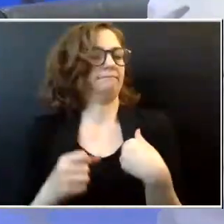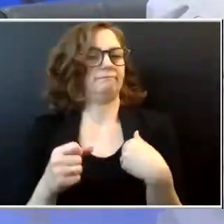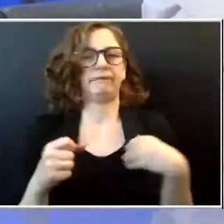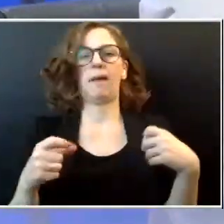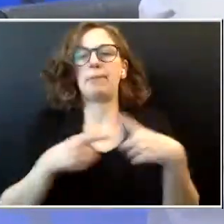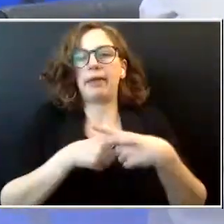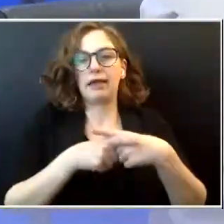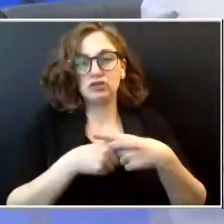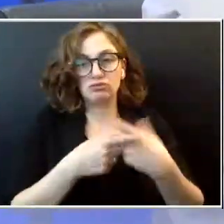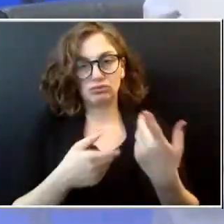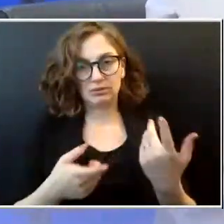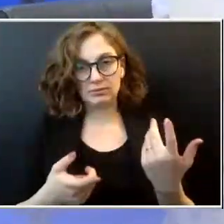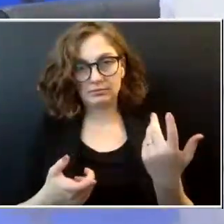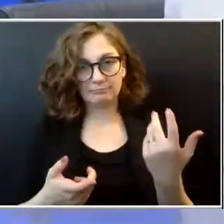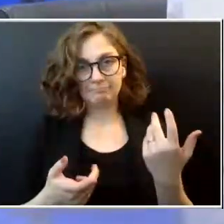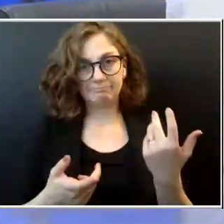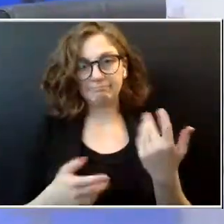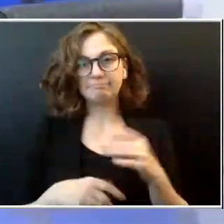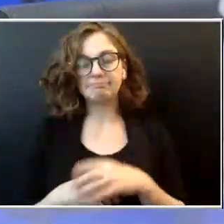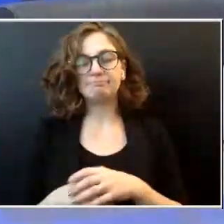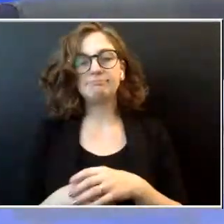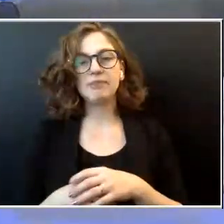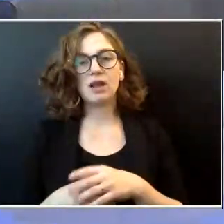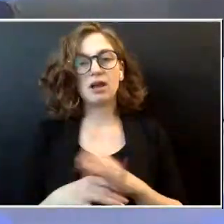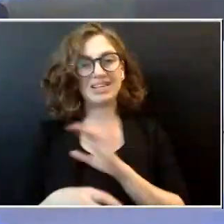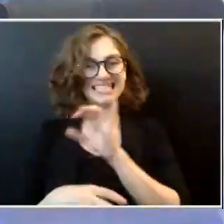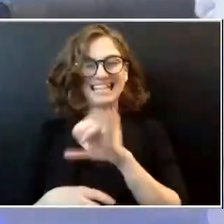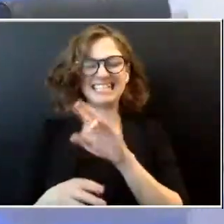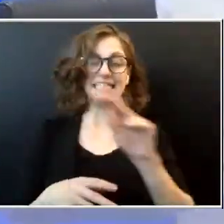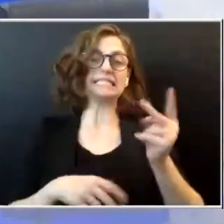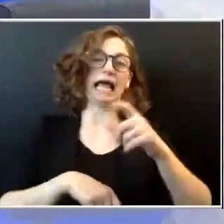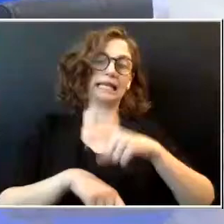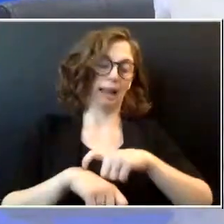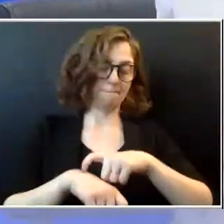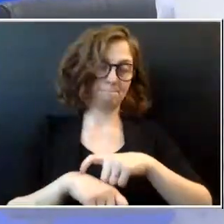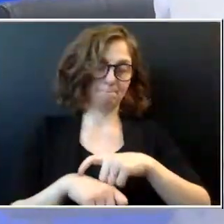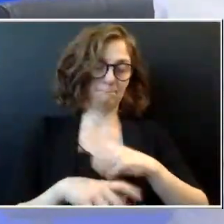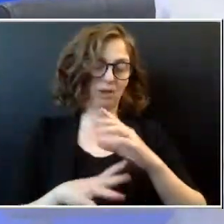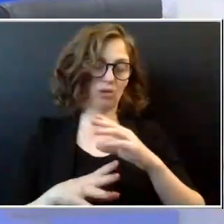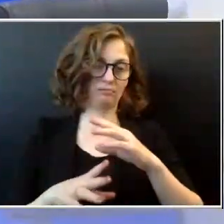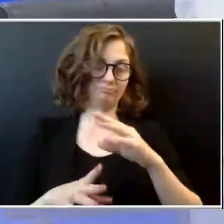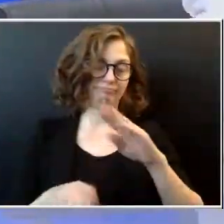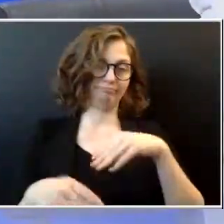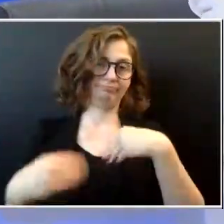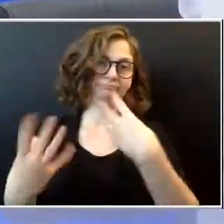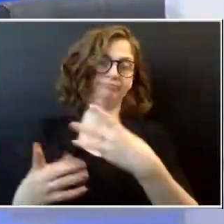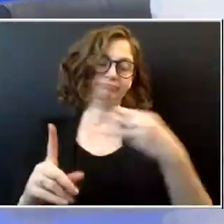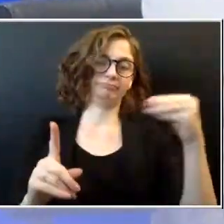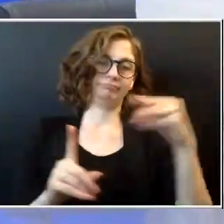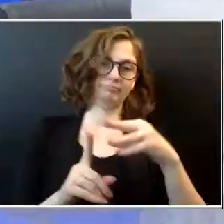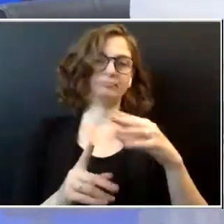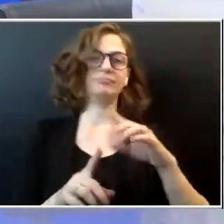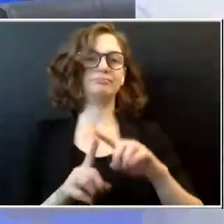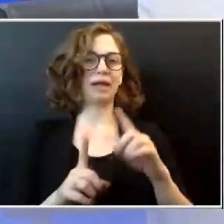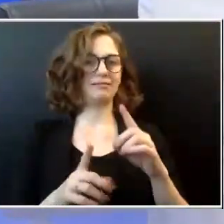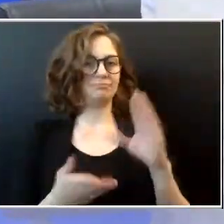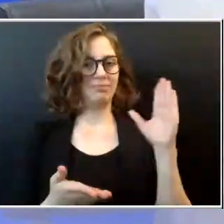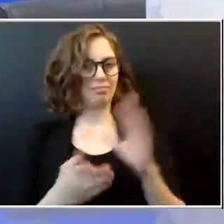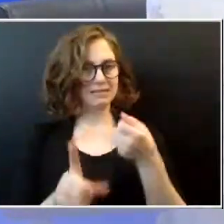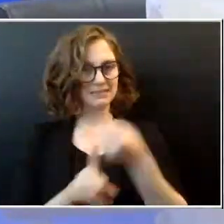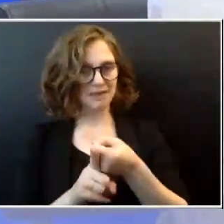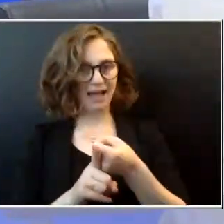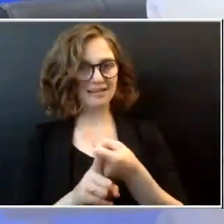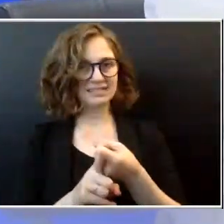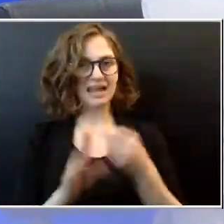in this specific scenario, but there's so much less of a footprint that you can see here. Now, with this example here, as Dr. Chen had